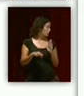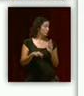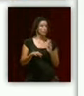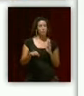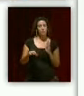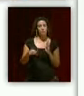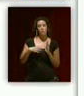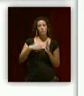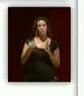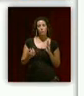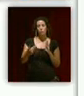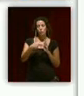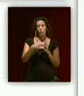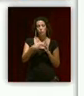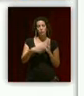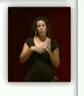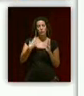anchorage points